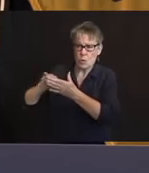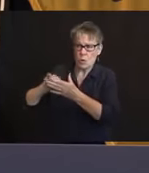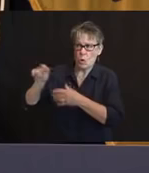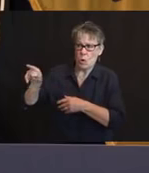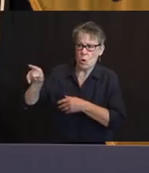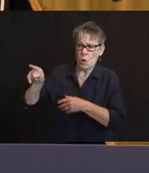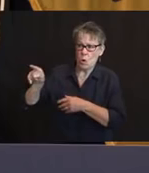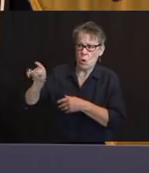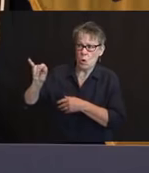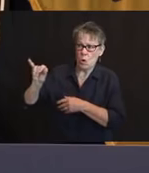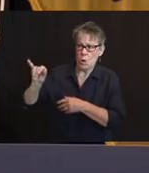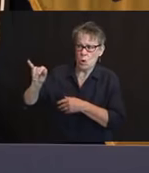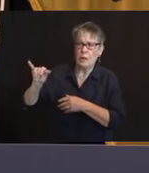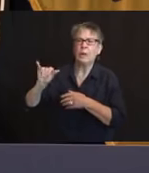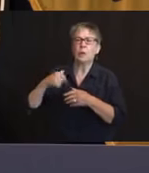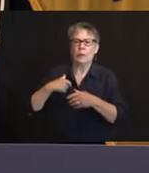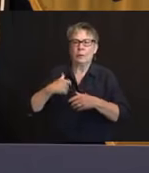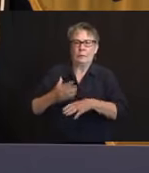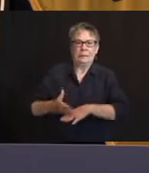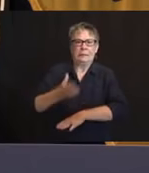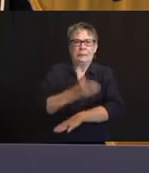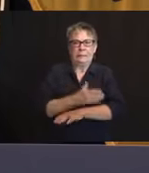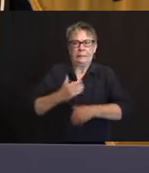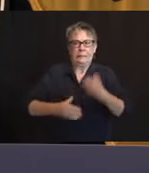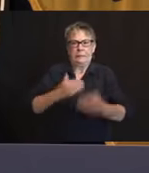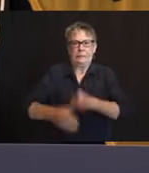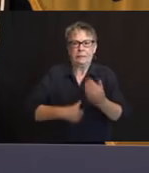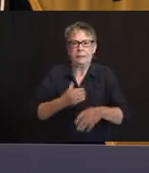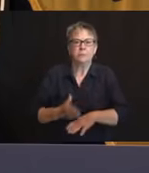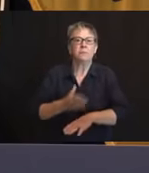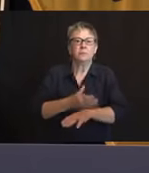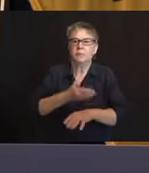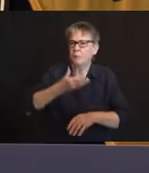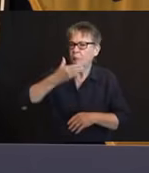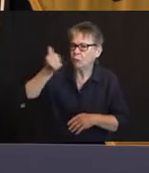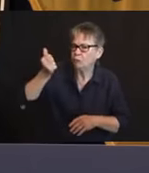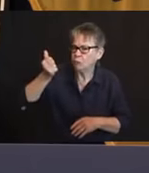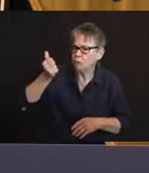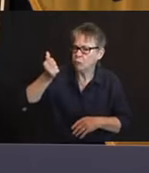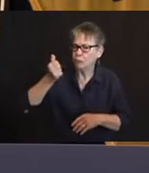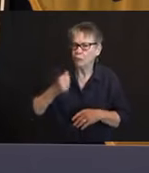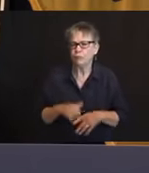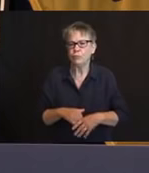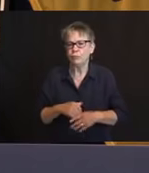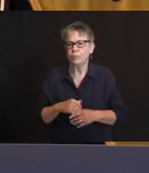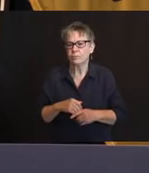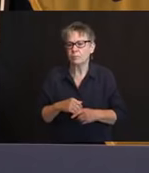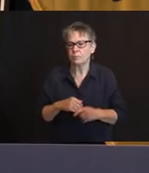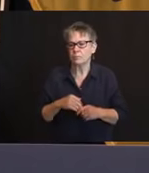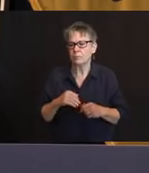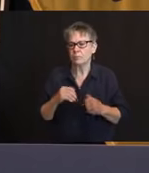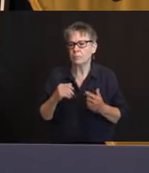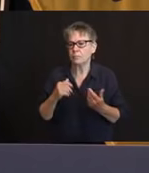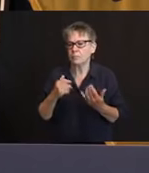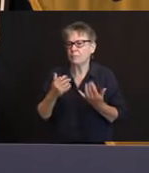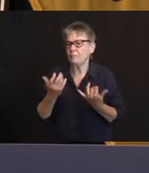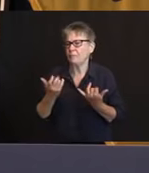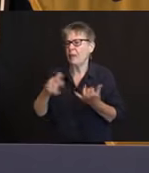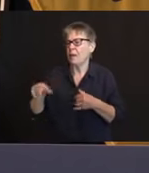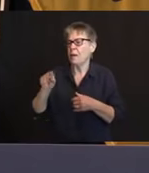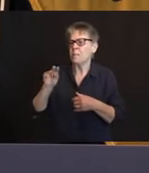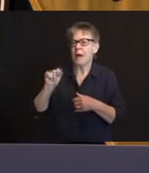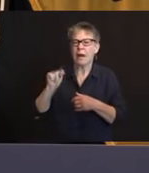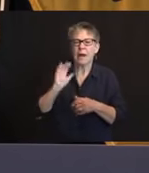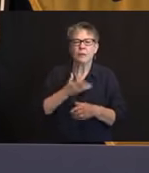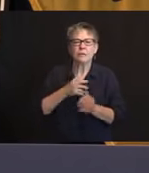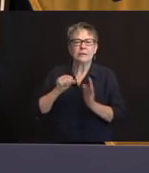here, and discussed with both the Senate President and the Speaker a whole series of legislation that is coming sooner